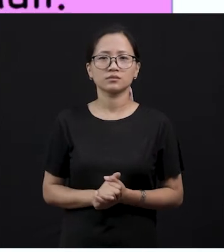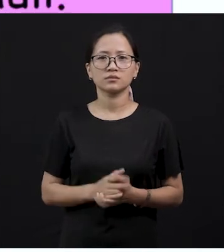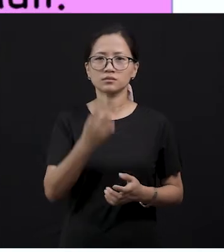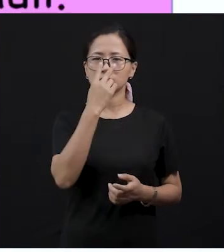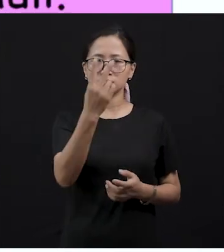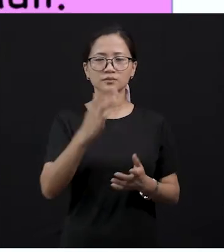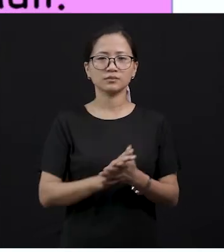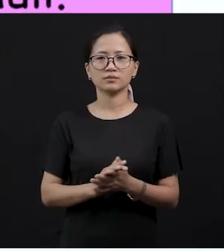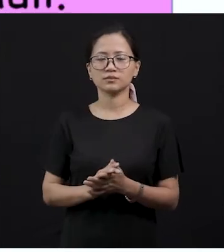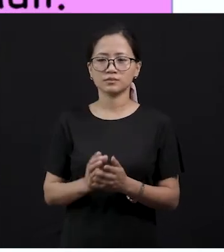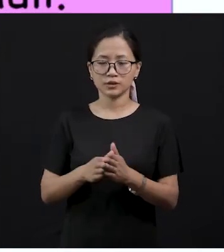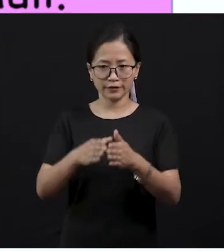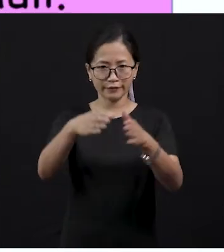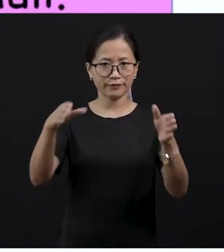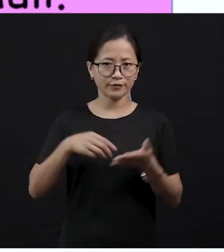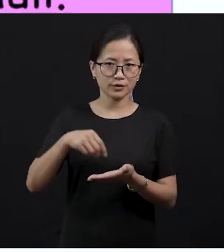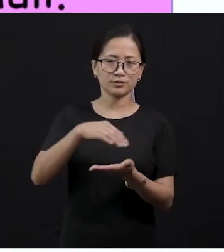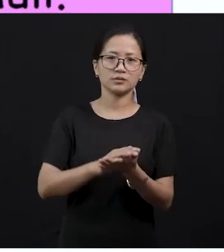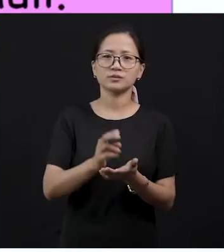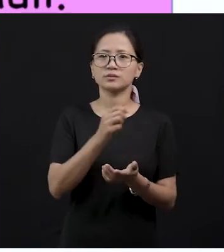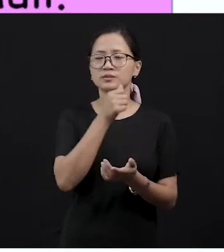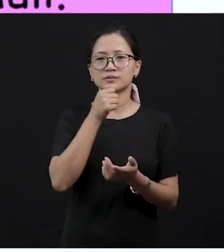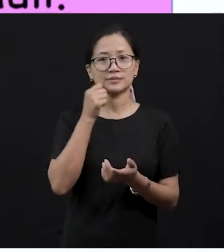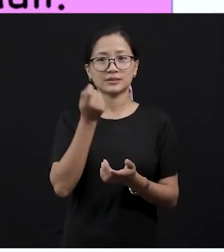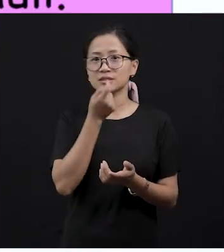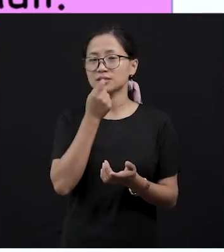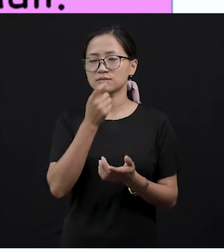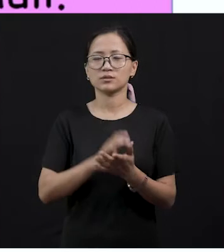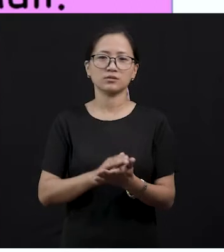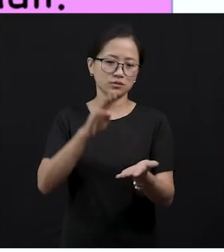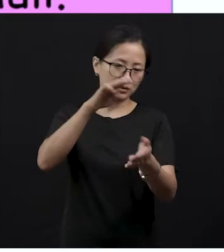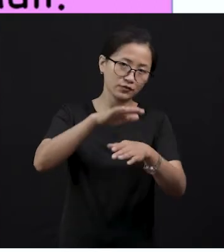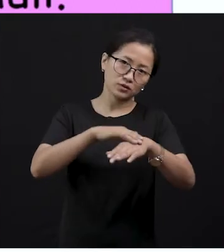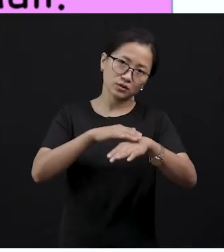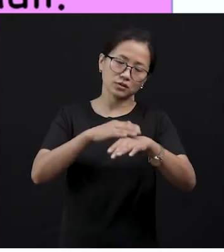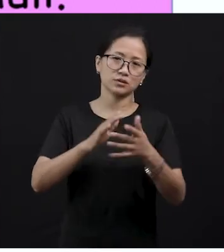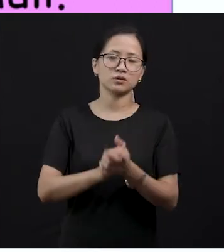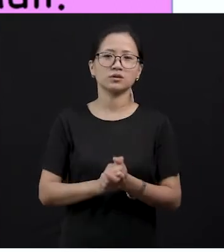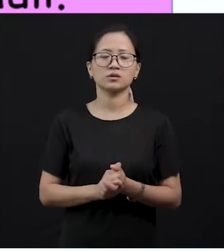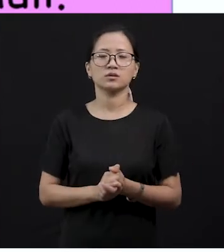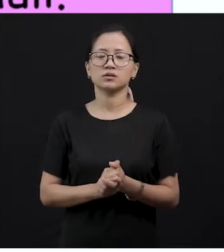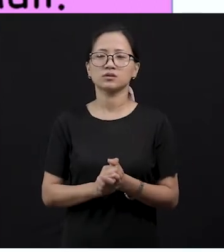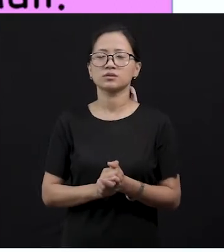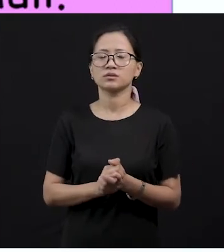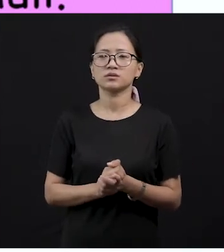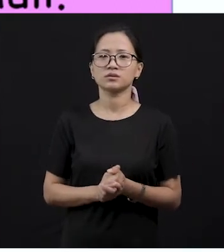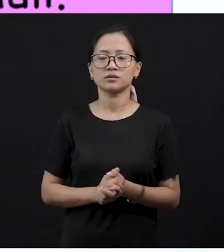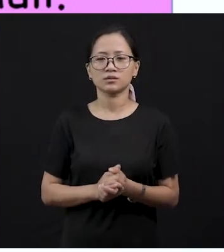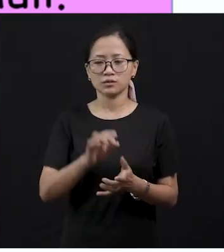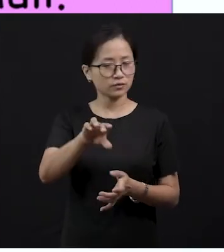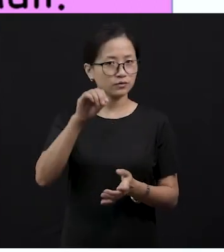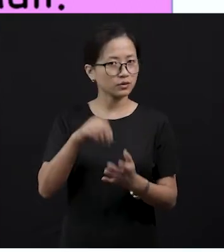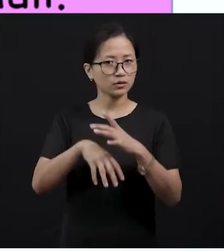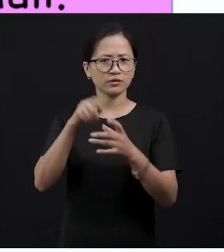for example, you see a pan of milk in the gas, you touch it accidentally, but you